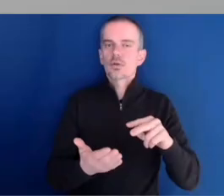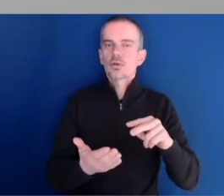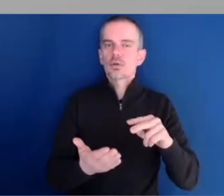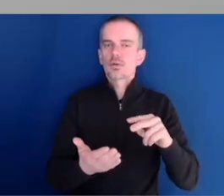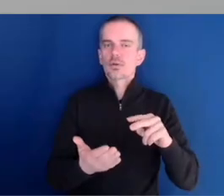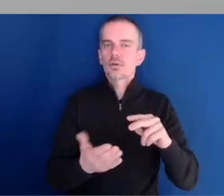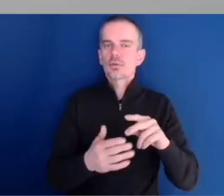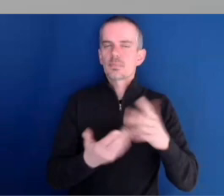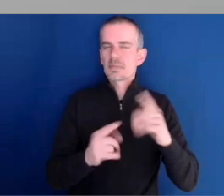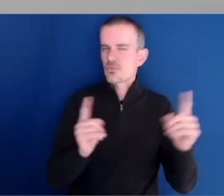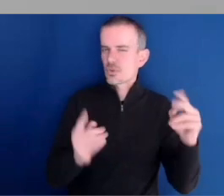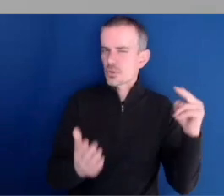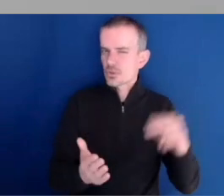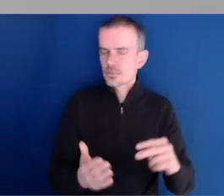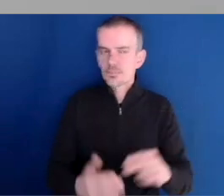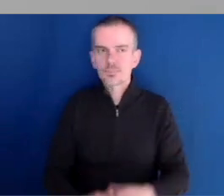Um,